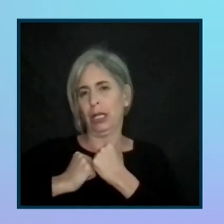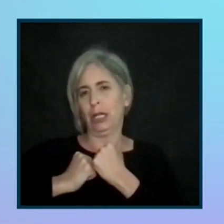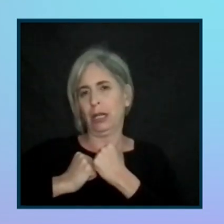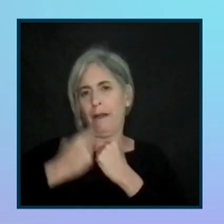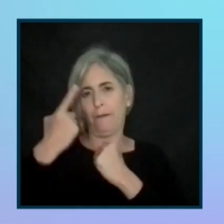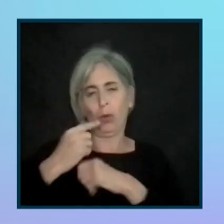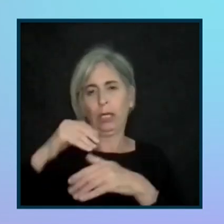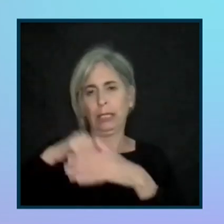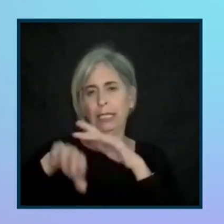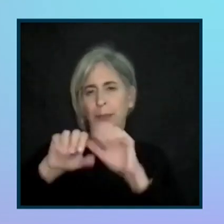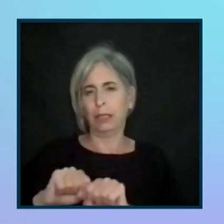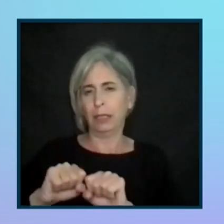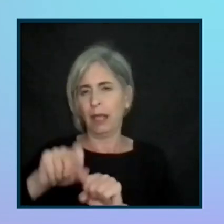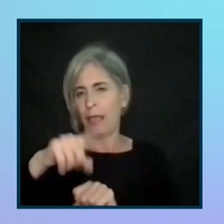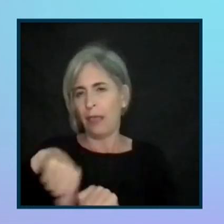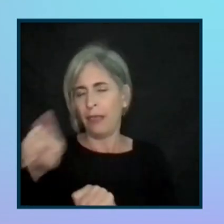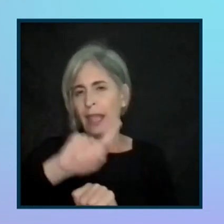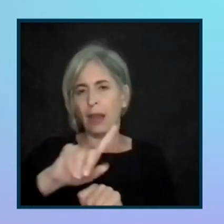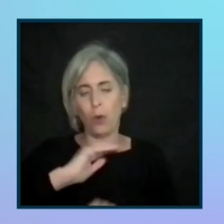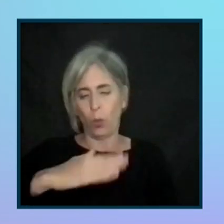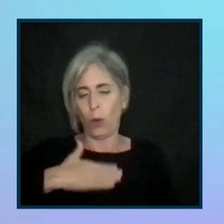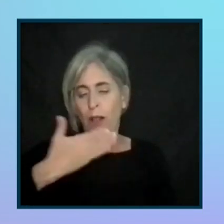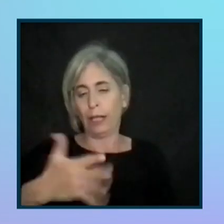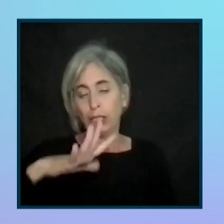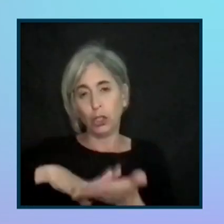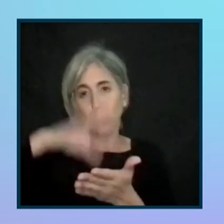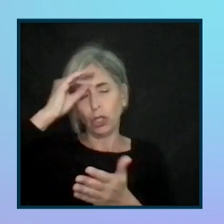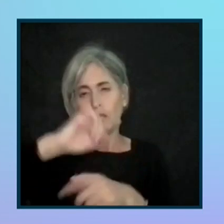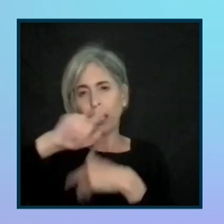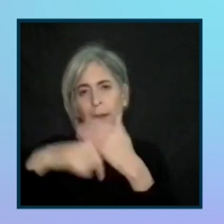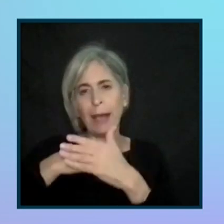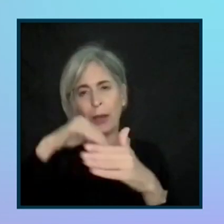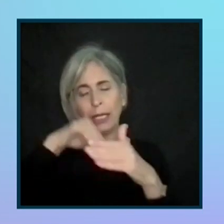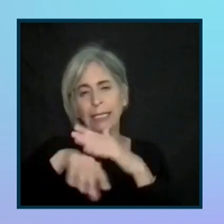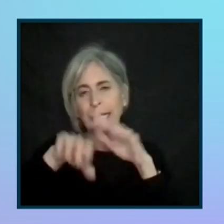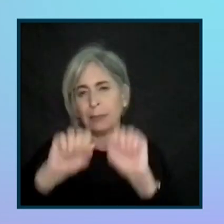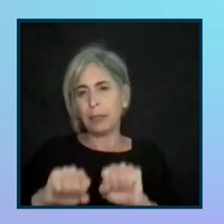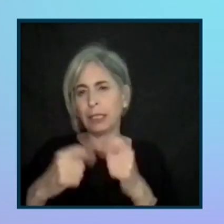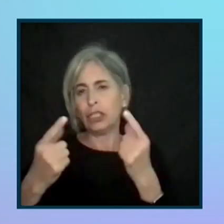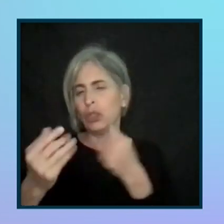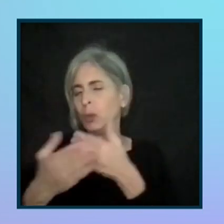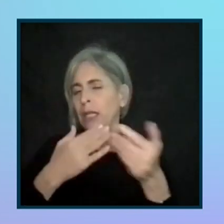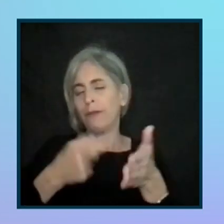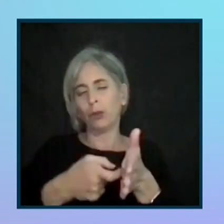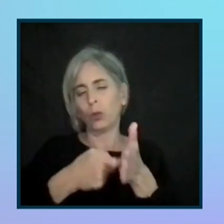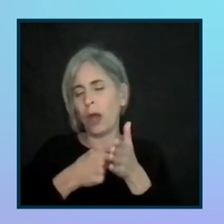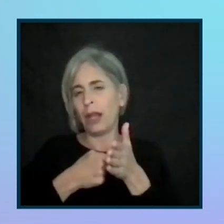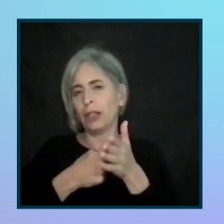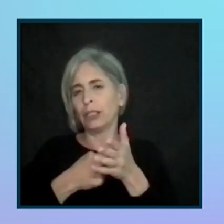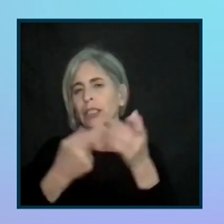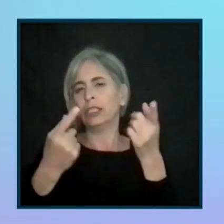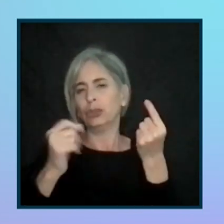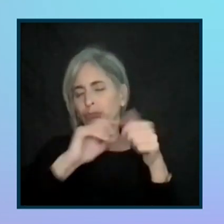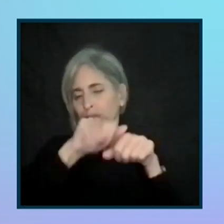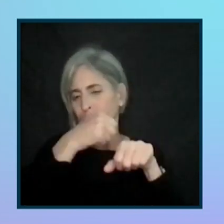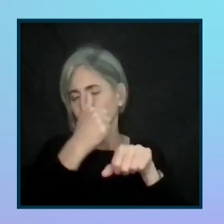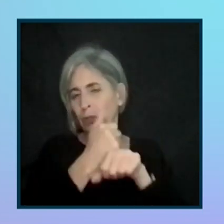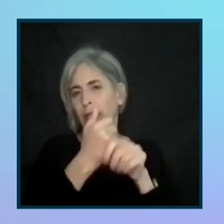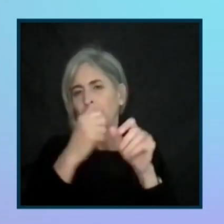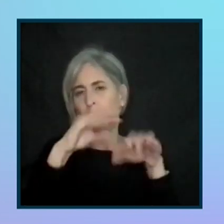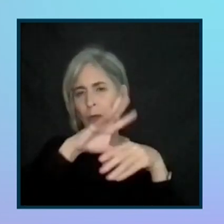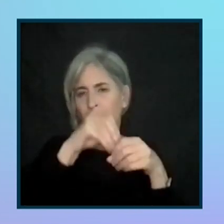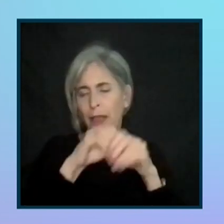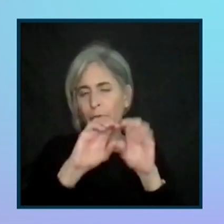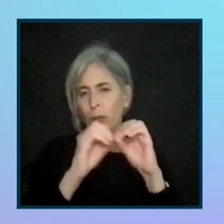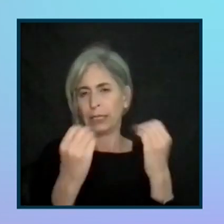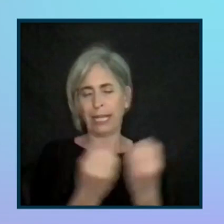accessibility. They're the ones who are willing to learn about accessibility and do what it takes to get it on the radar of the organization.